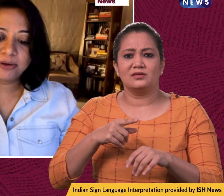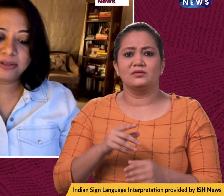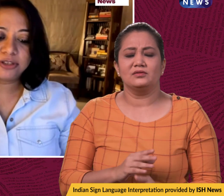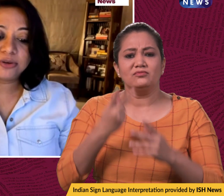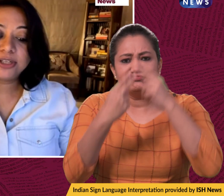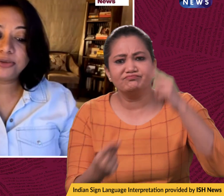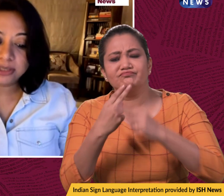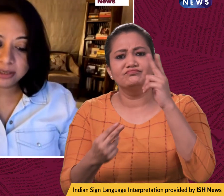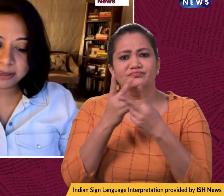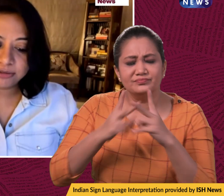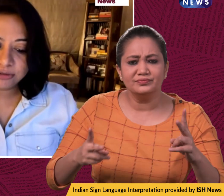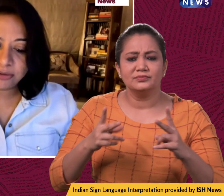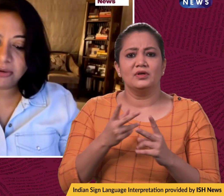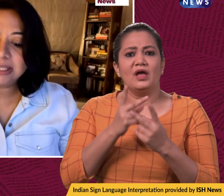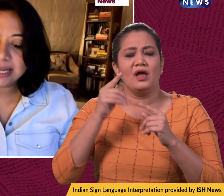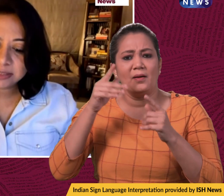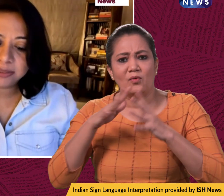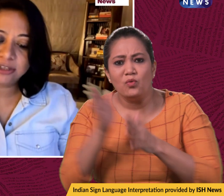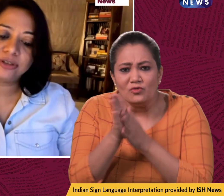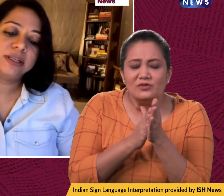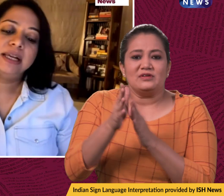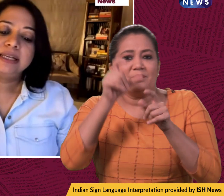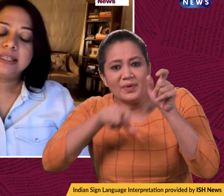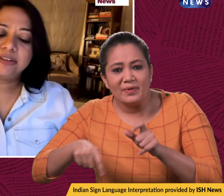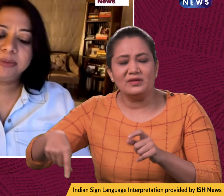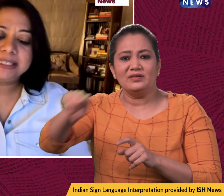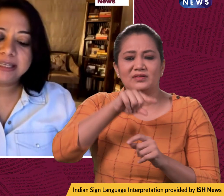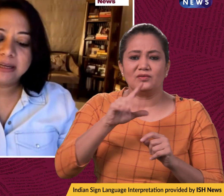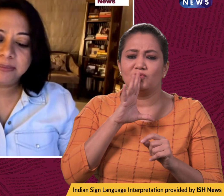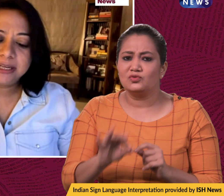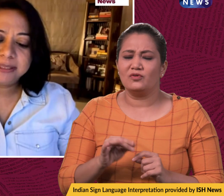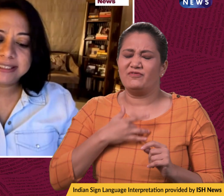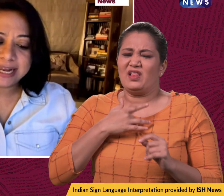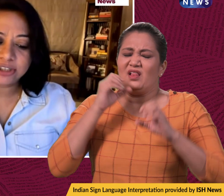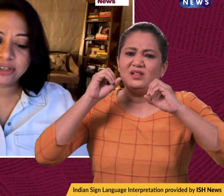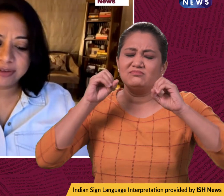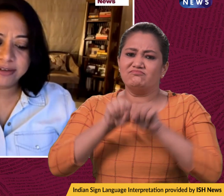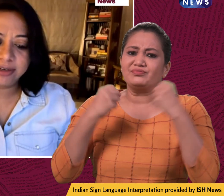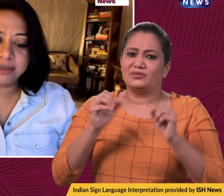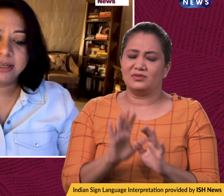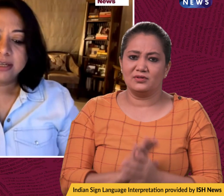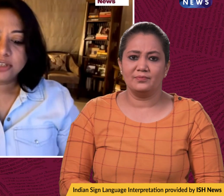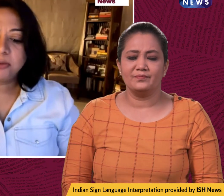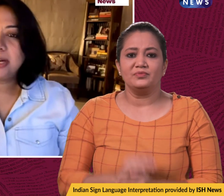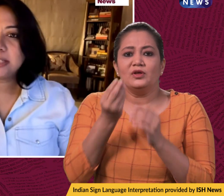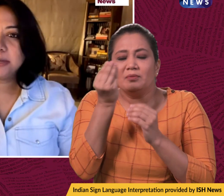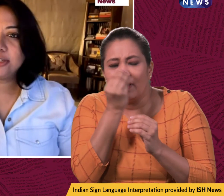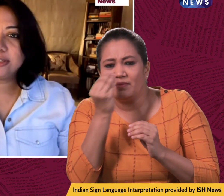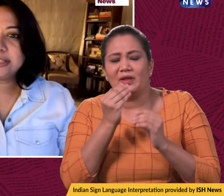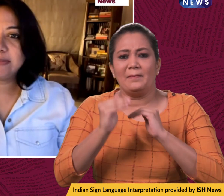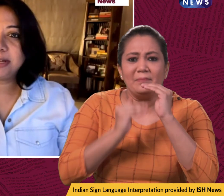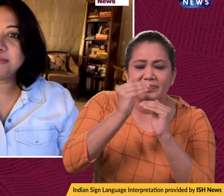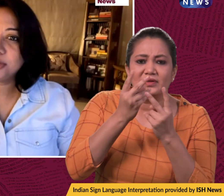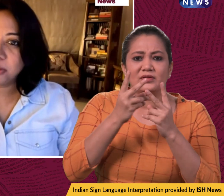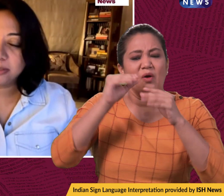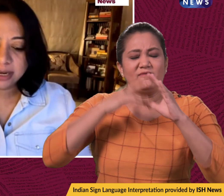West Bengal. The stories you hear about, you know, all the aspirations that have been a little bit dashed are very real. Small aspirations